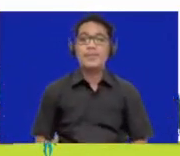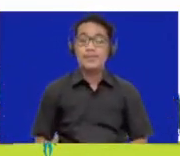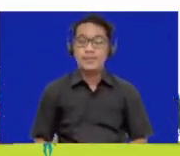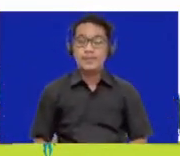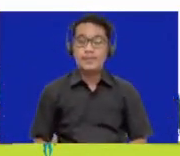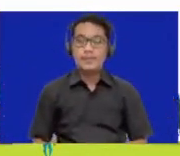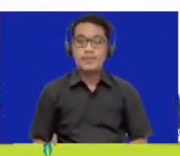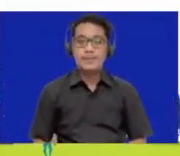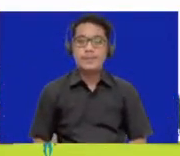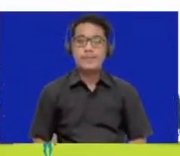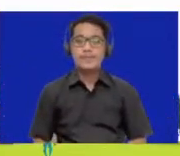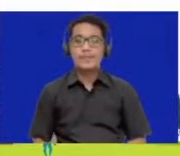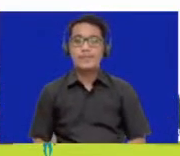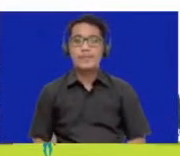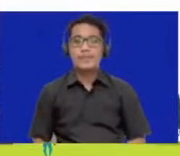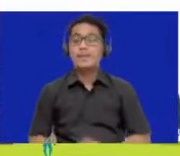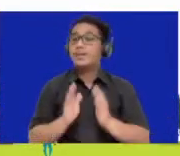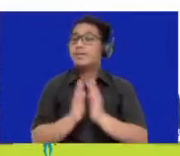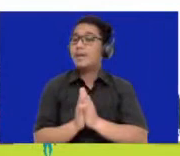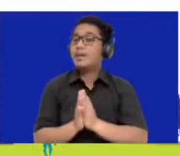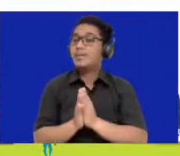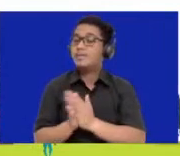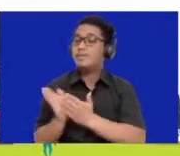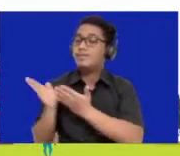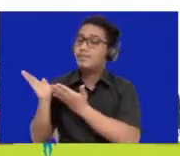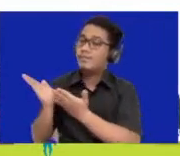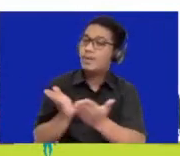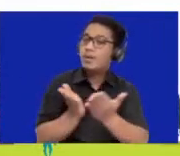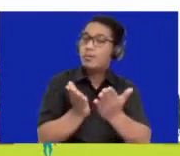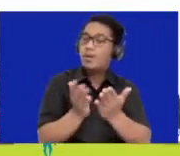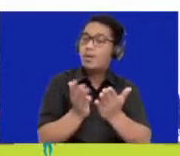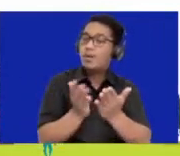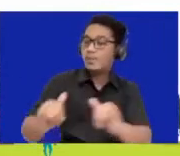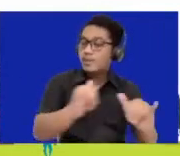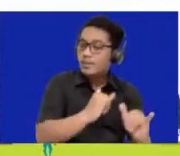together both Indonesia and